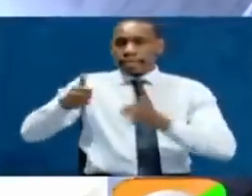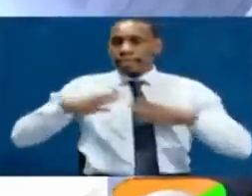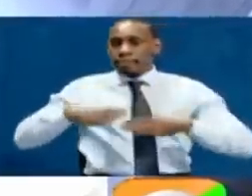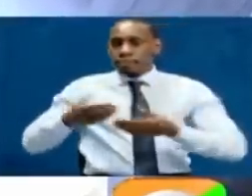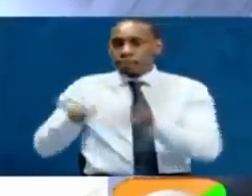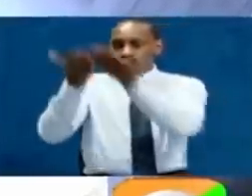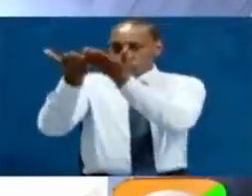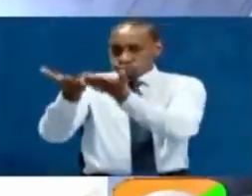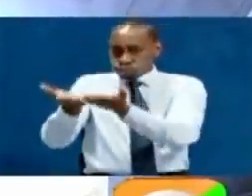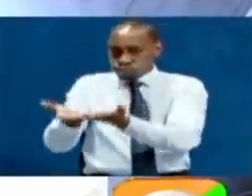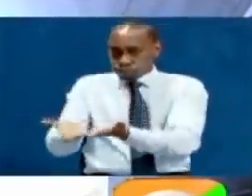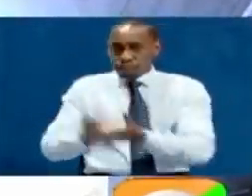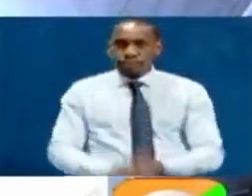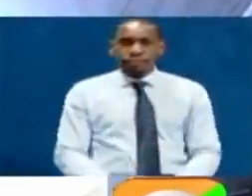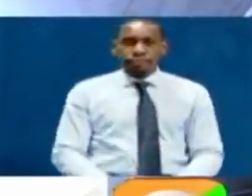lift.